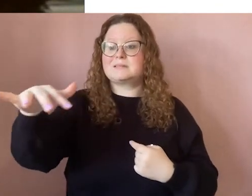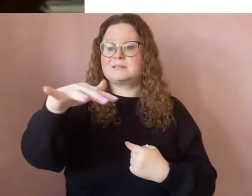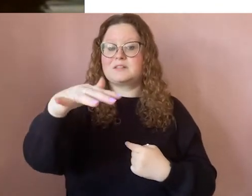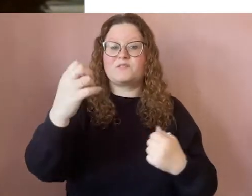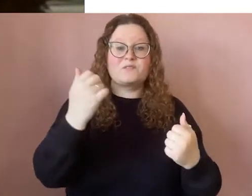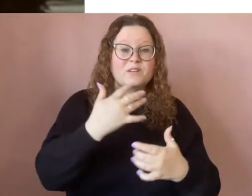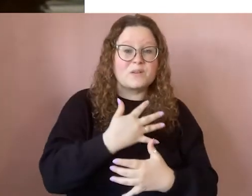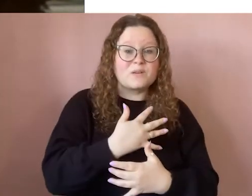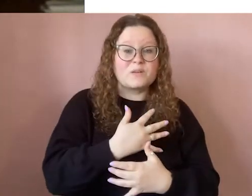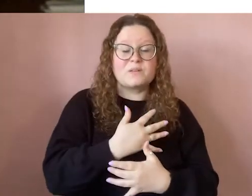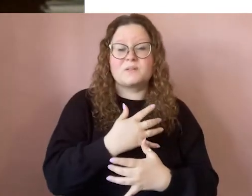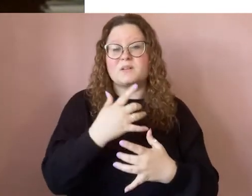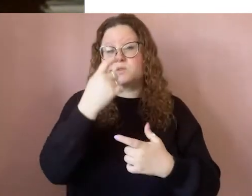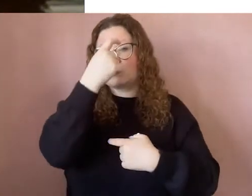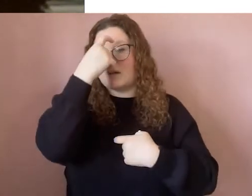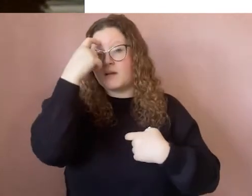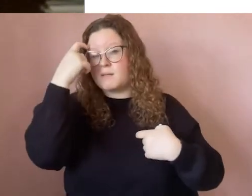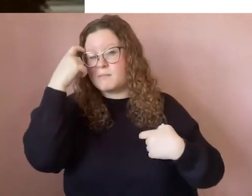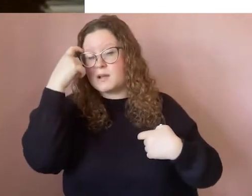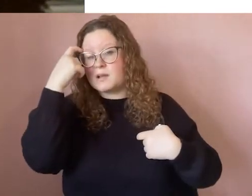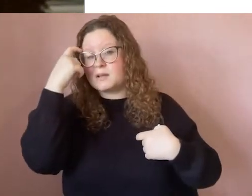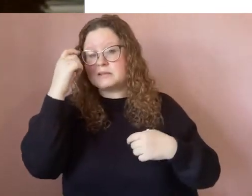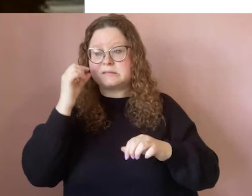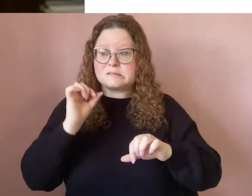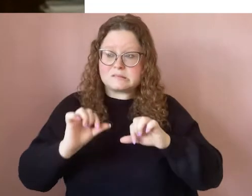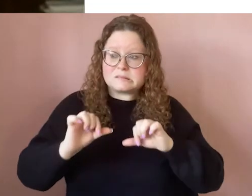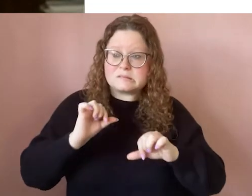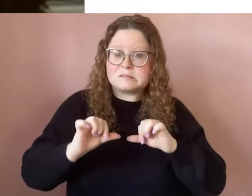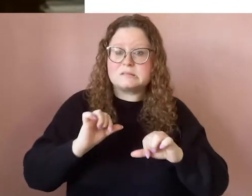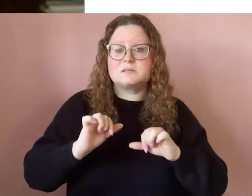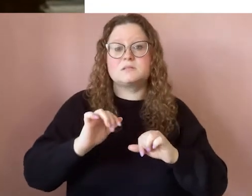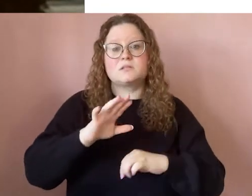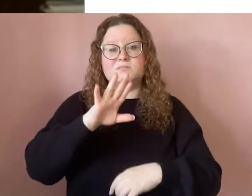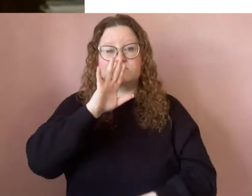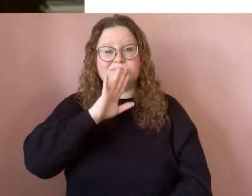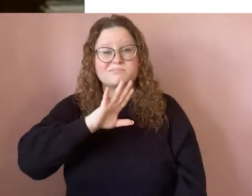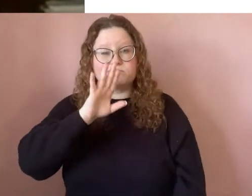trauma, uncertainty, frustration.